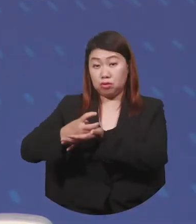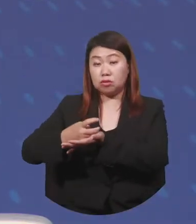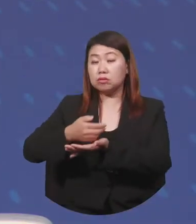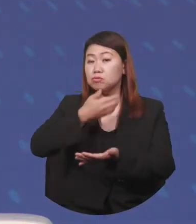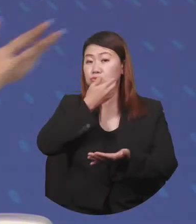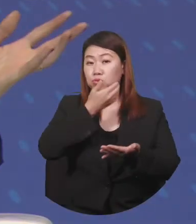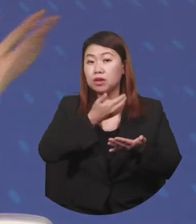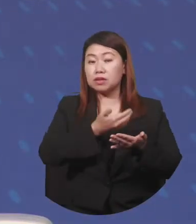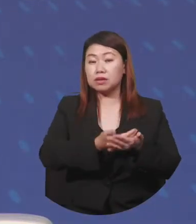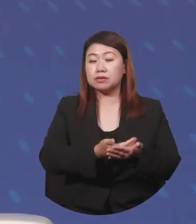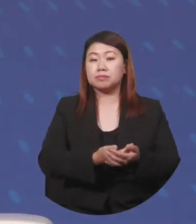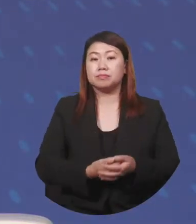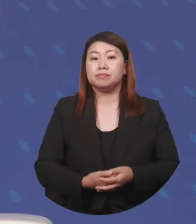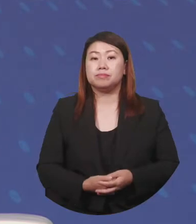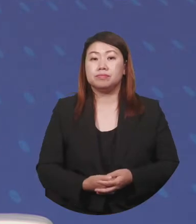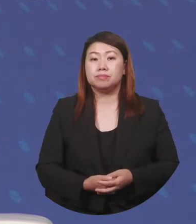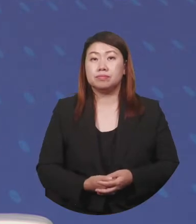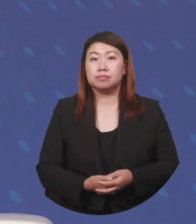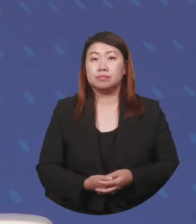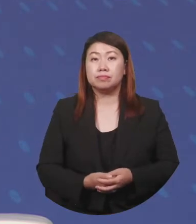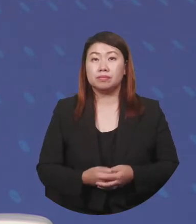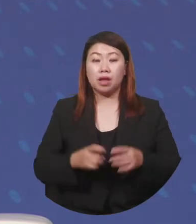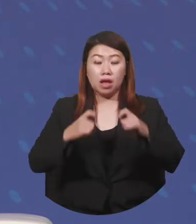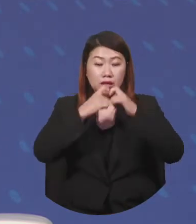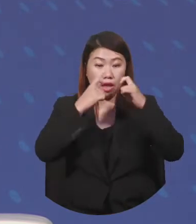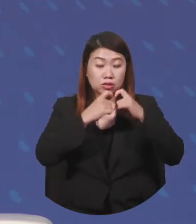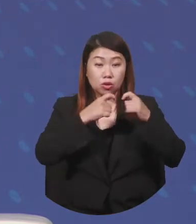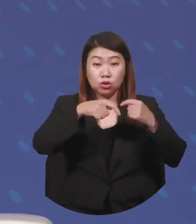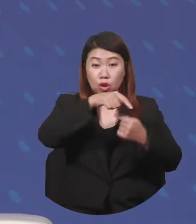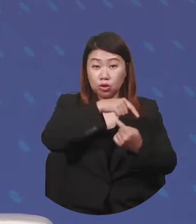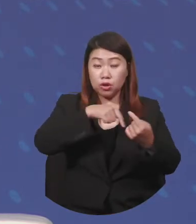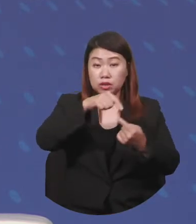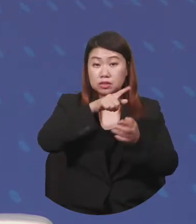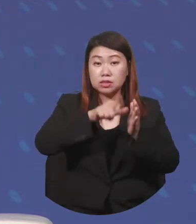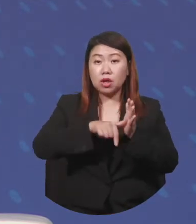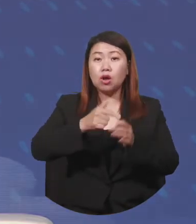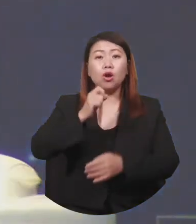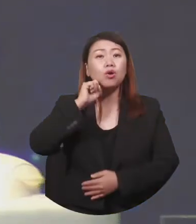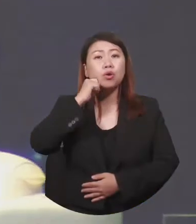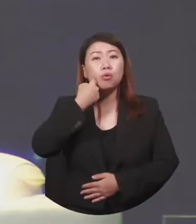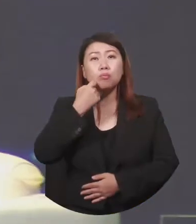Dastan, from your experience, what are the barriers to cooperation?